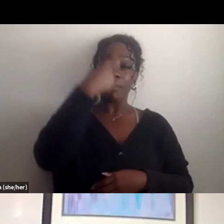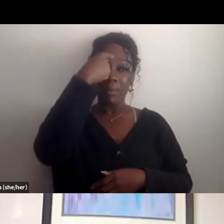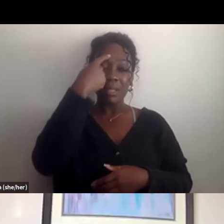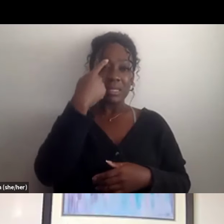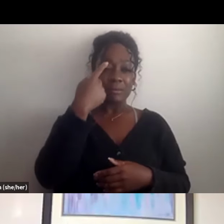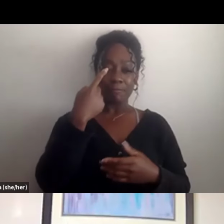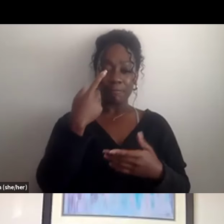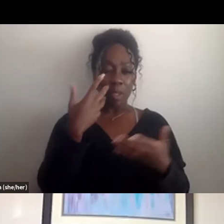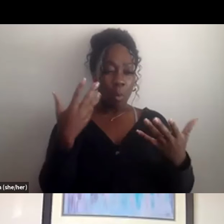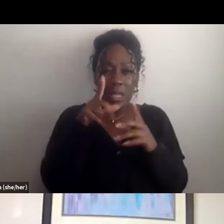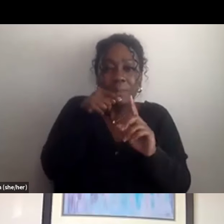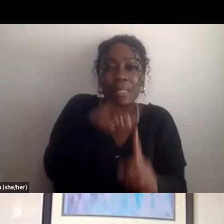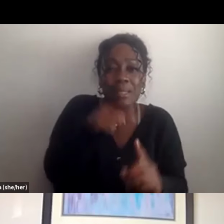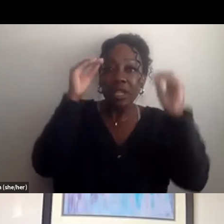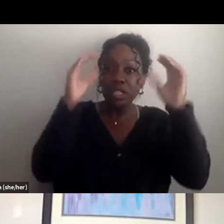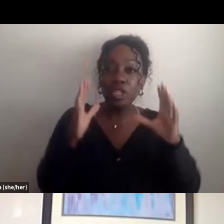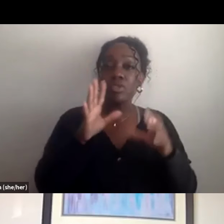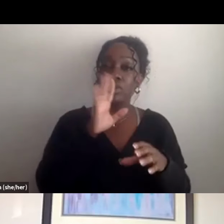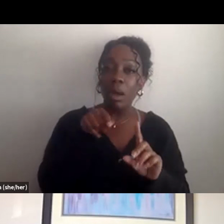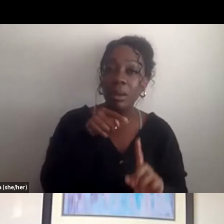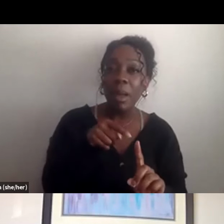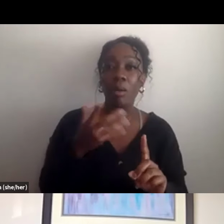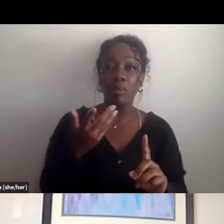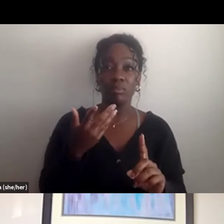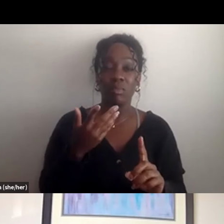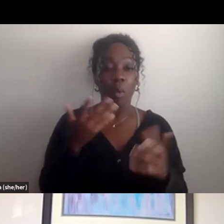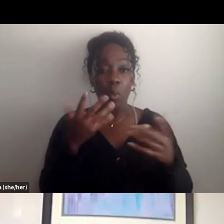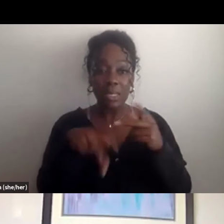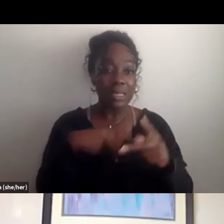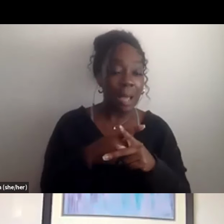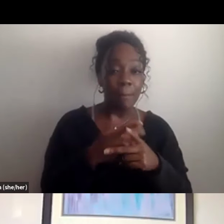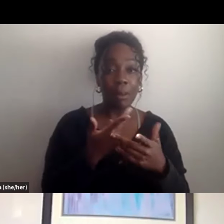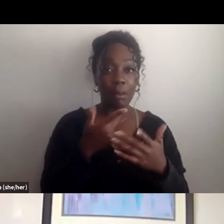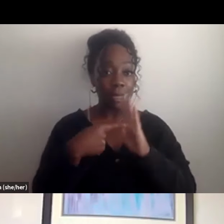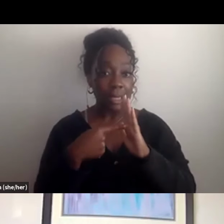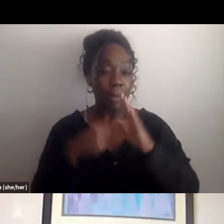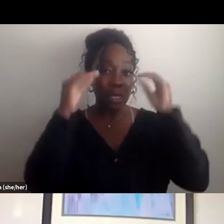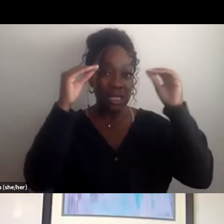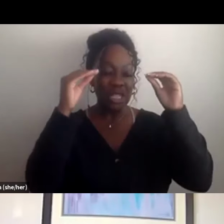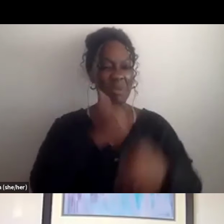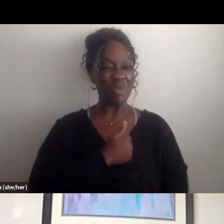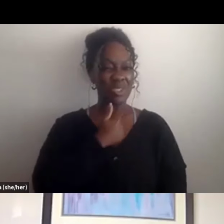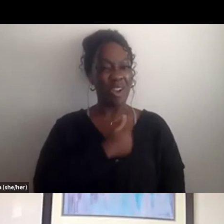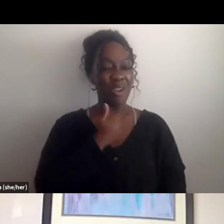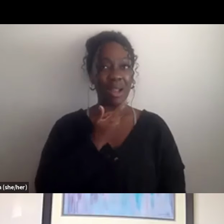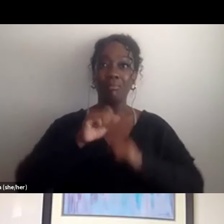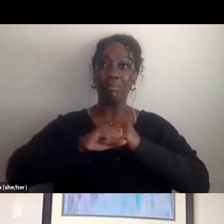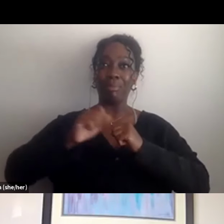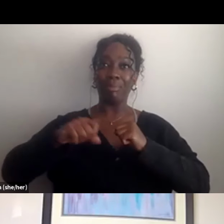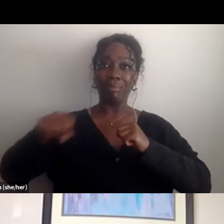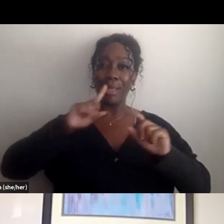to in subscribing to that particular model of teaching. Sorry, that was a very long way of answering your question, which was a great